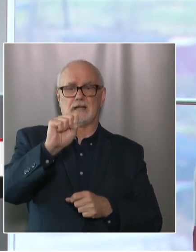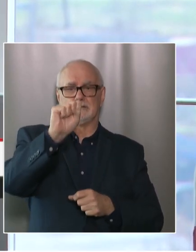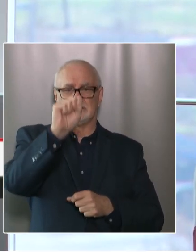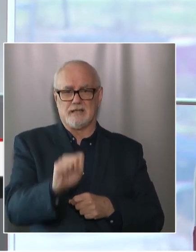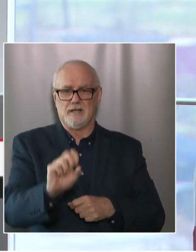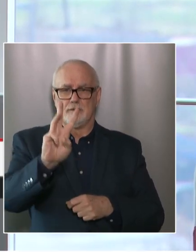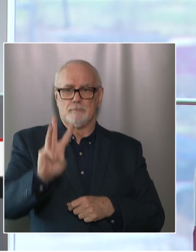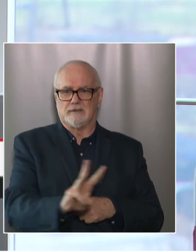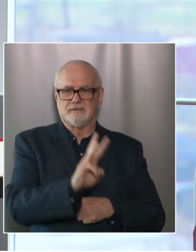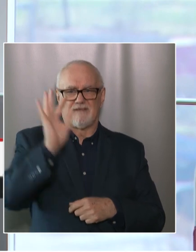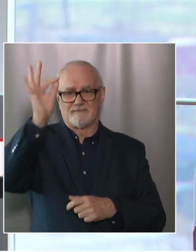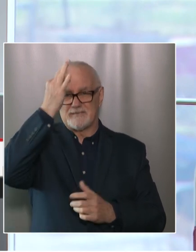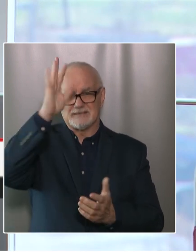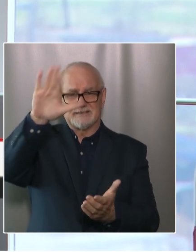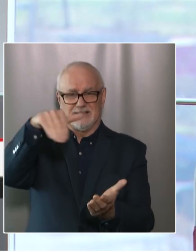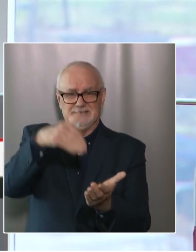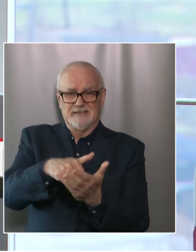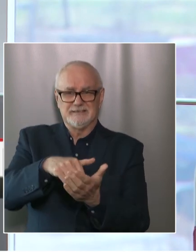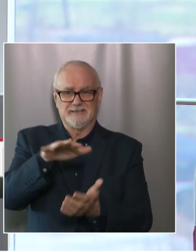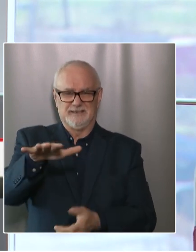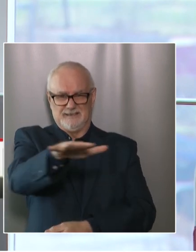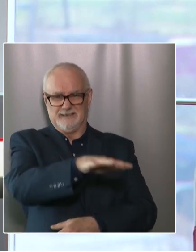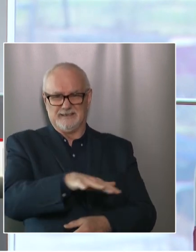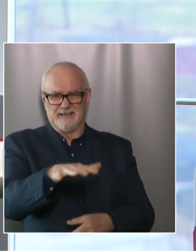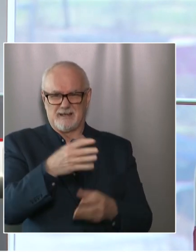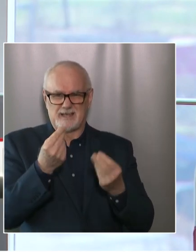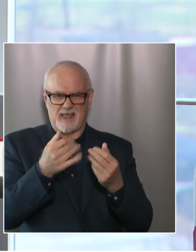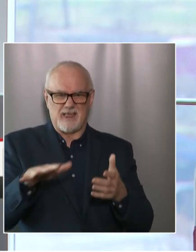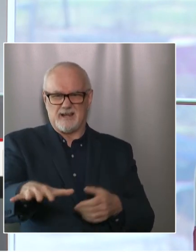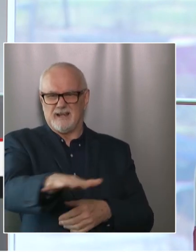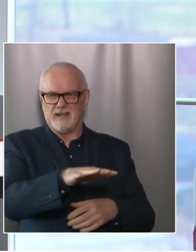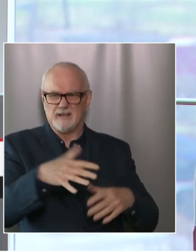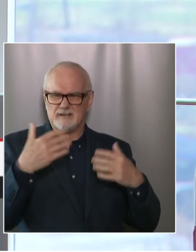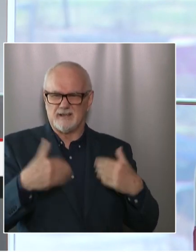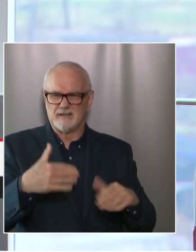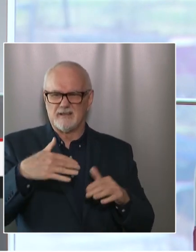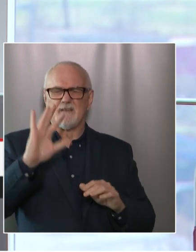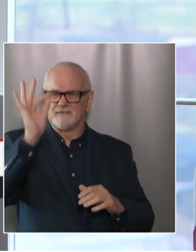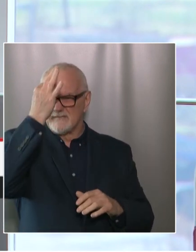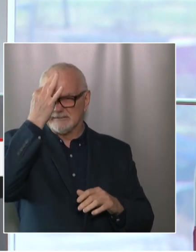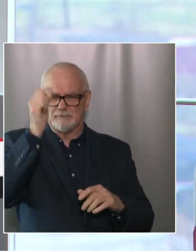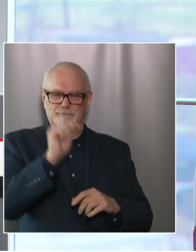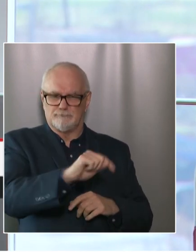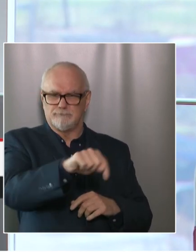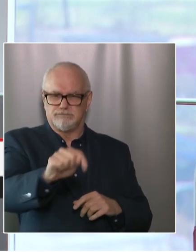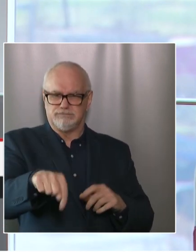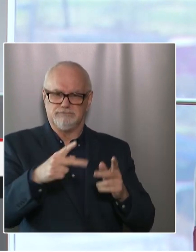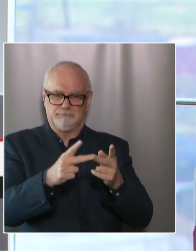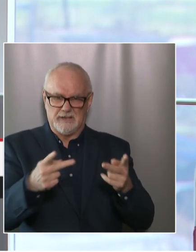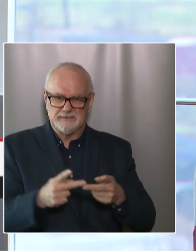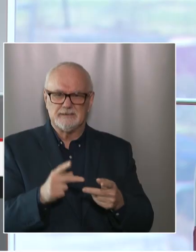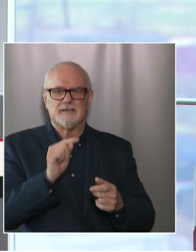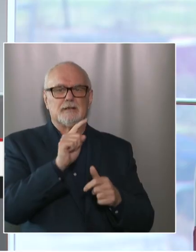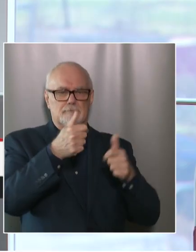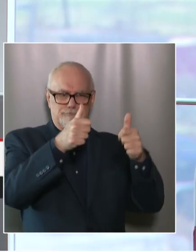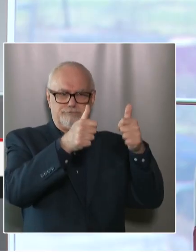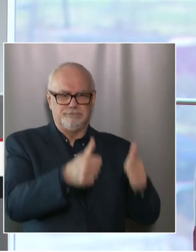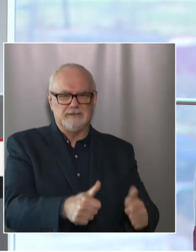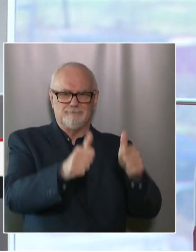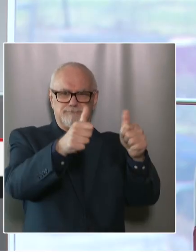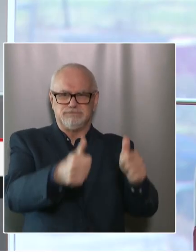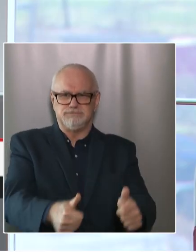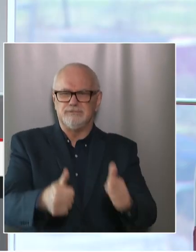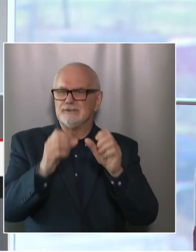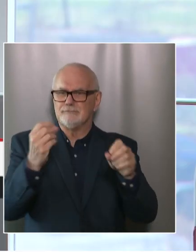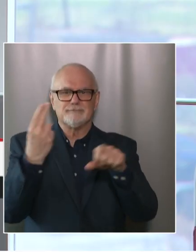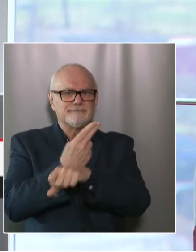now, that is primarily underutilized federal office space, how does that become a new downtown neighborhood south of the mall,